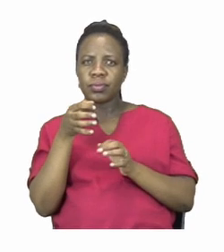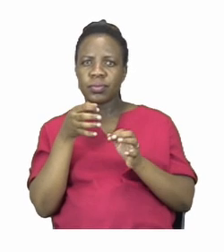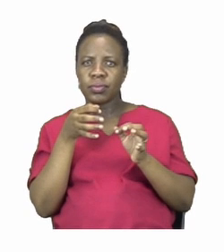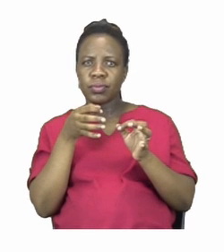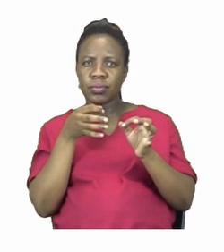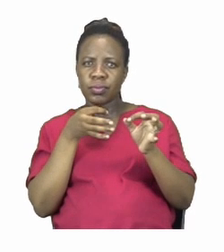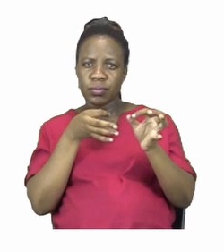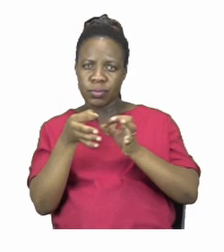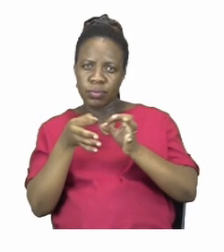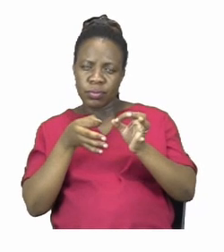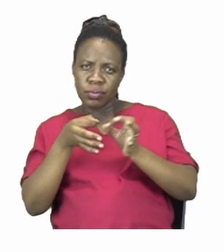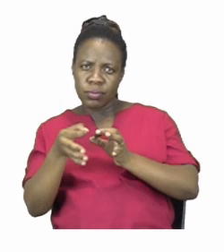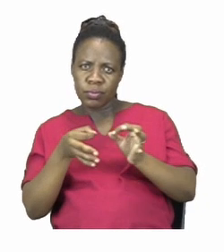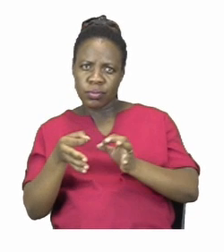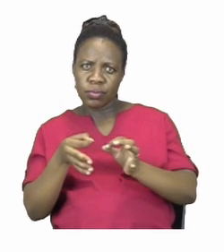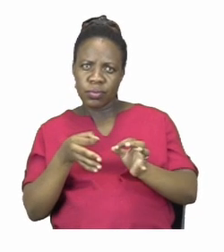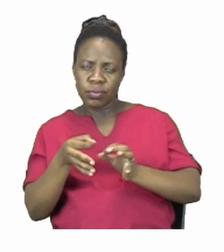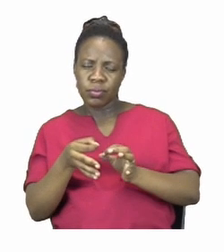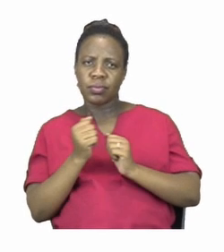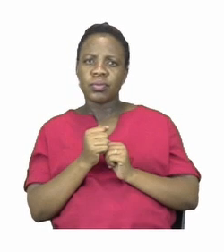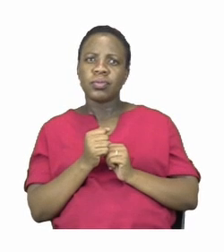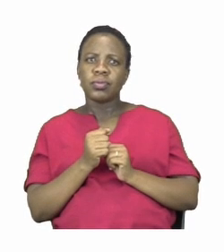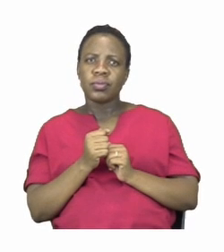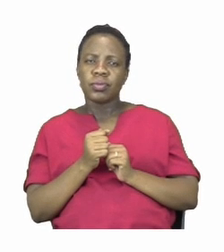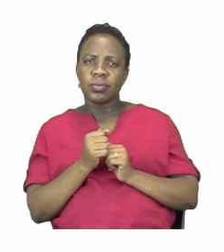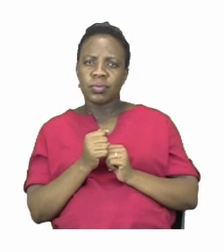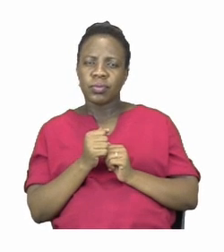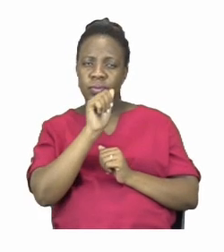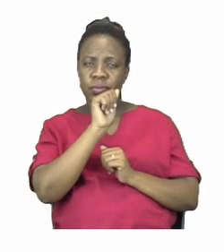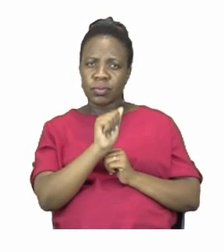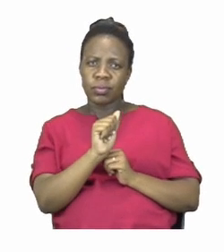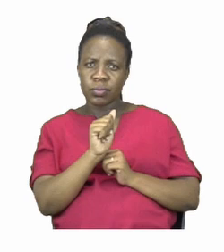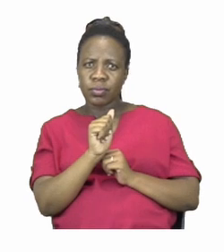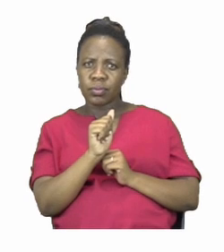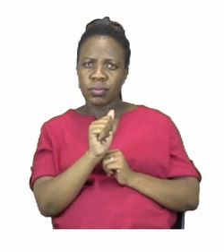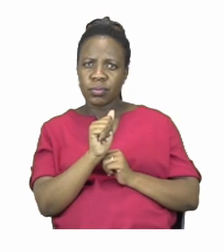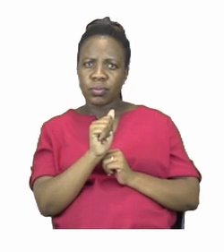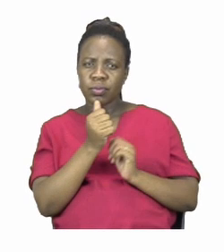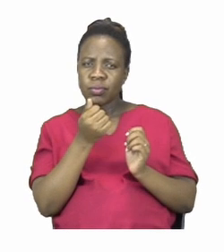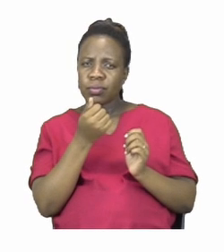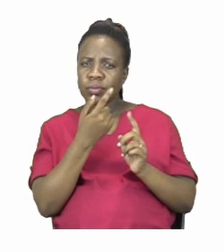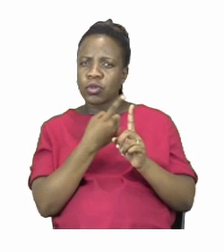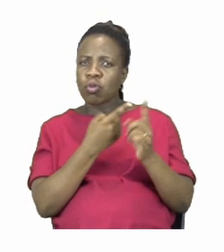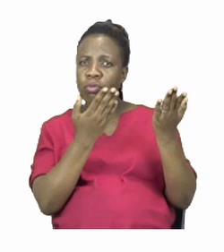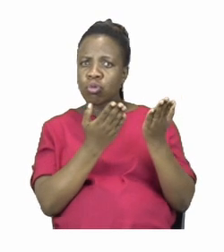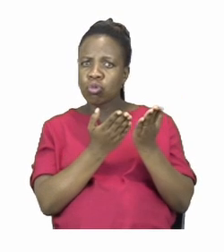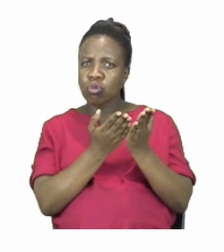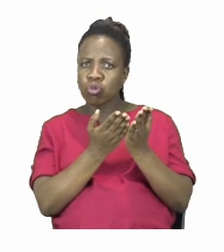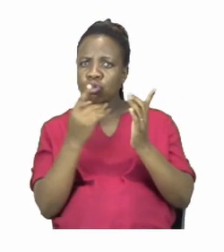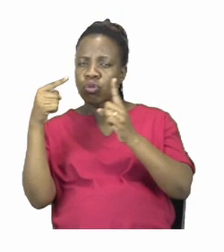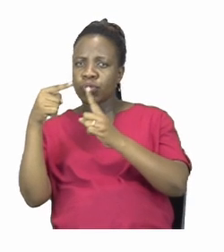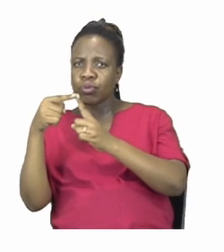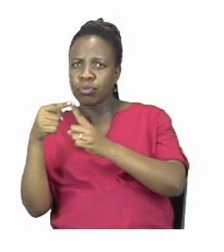the path you would take to the following places. Let's see. You need to describe the path you would take from school to